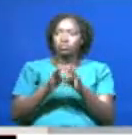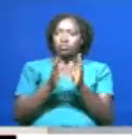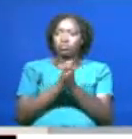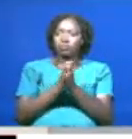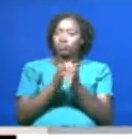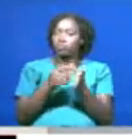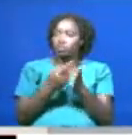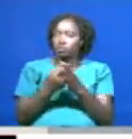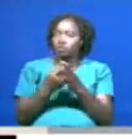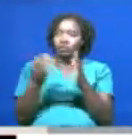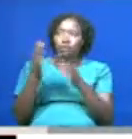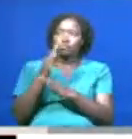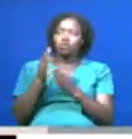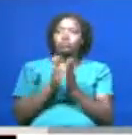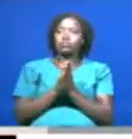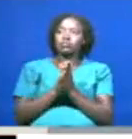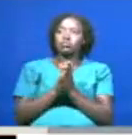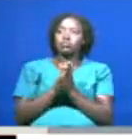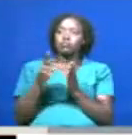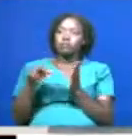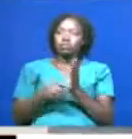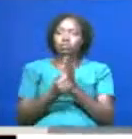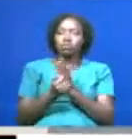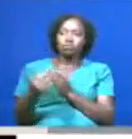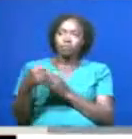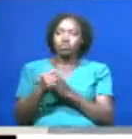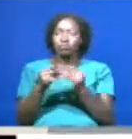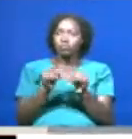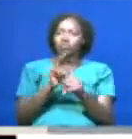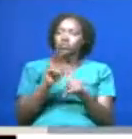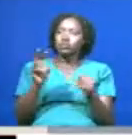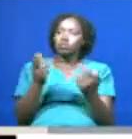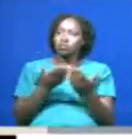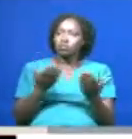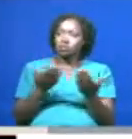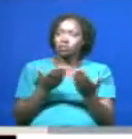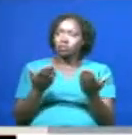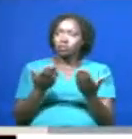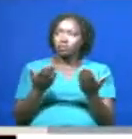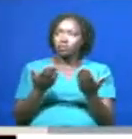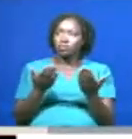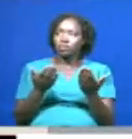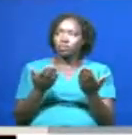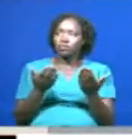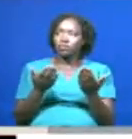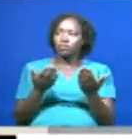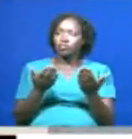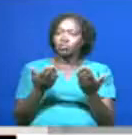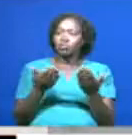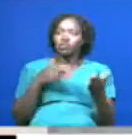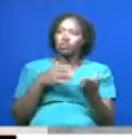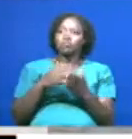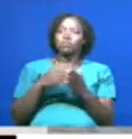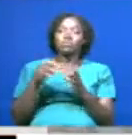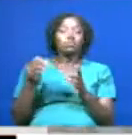been walking around Nairobi Central Business District trying to see where exactly there are riots, where there aren't riots, where the businesses are